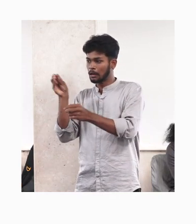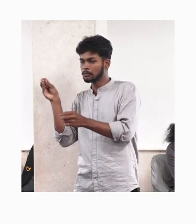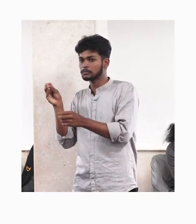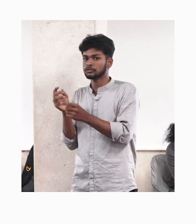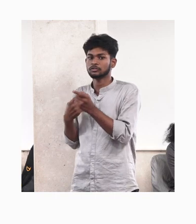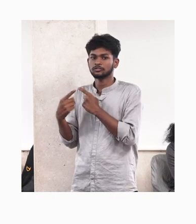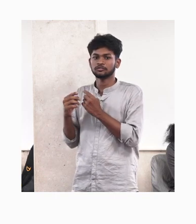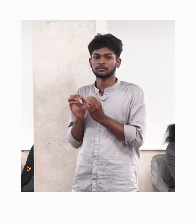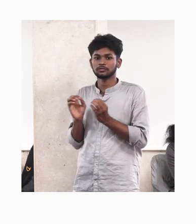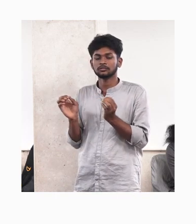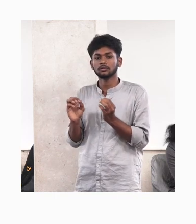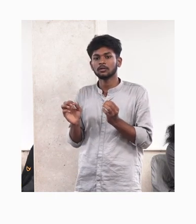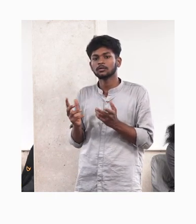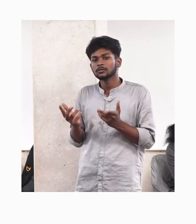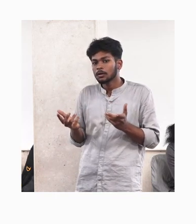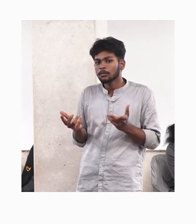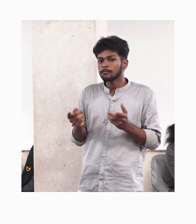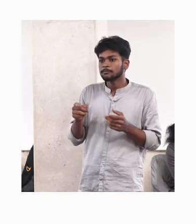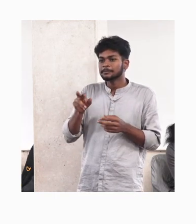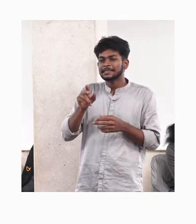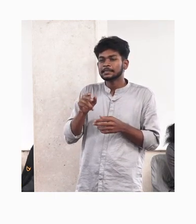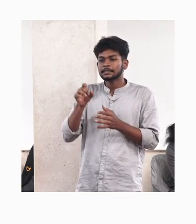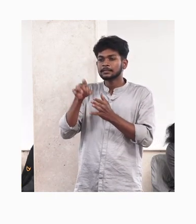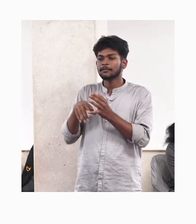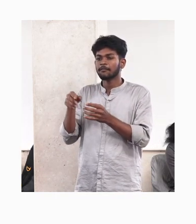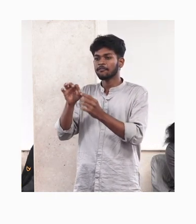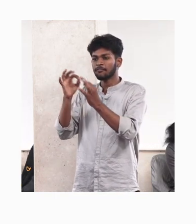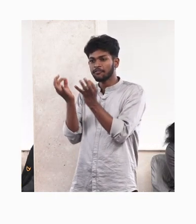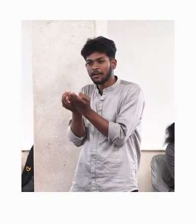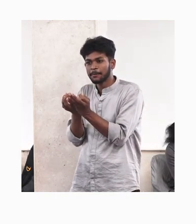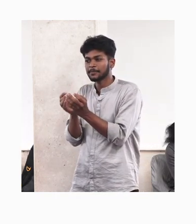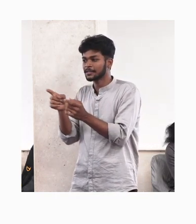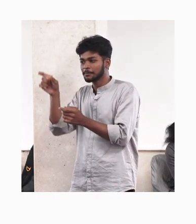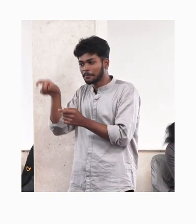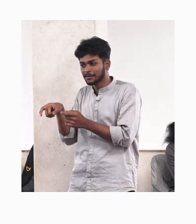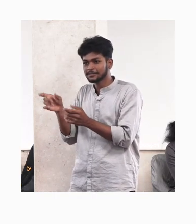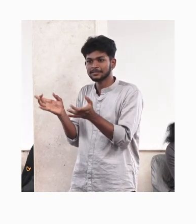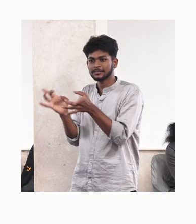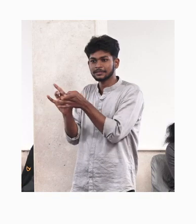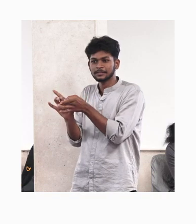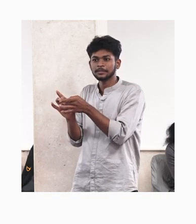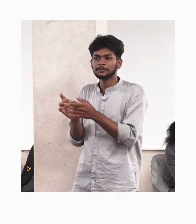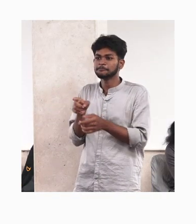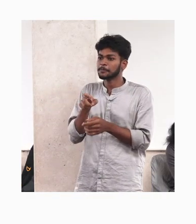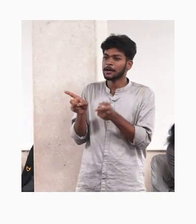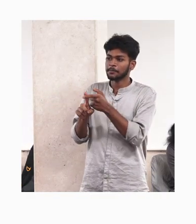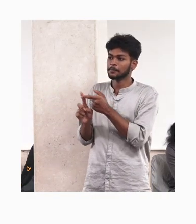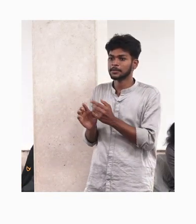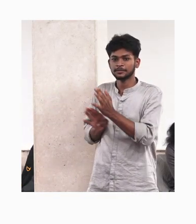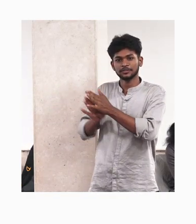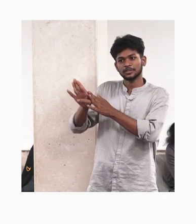meeting. So it means that the client, the family can develop a bit more trust. Nothing is happening